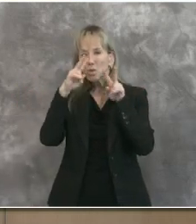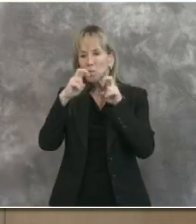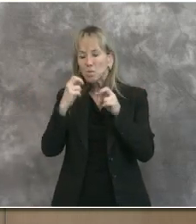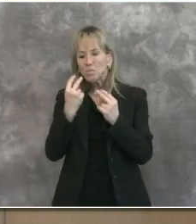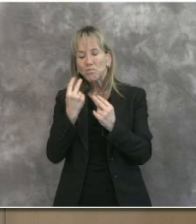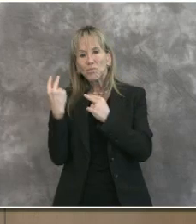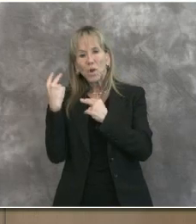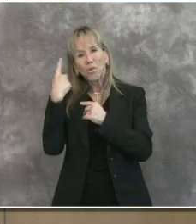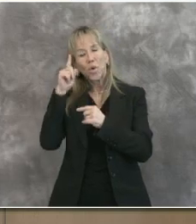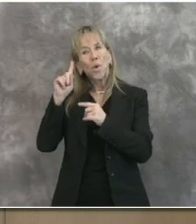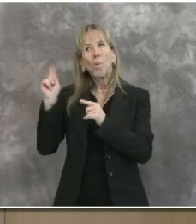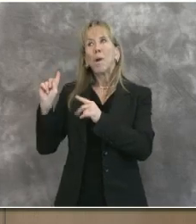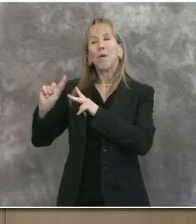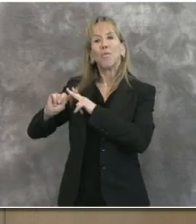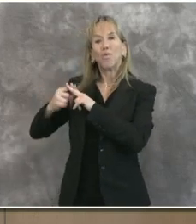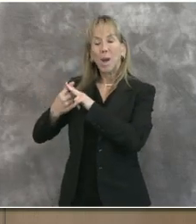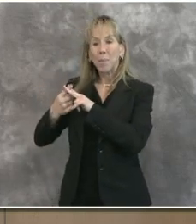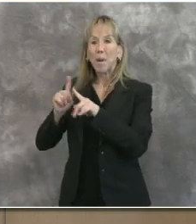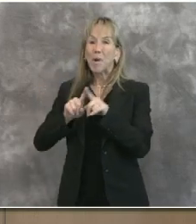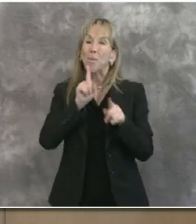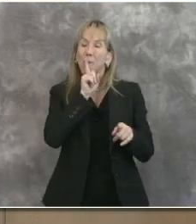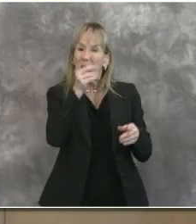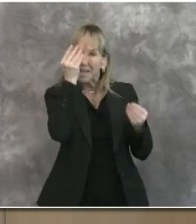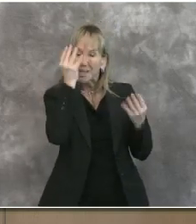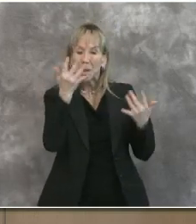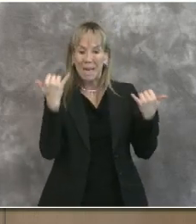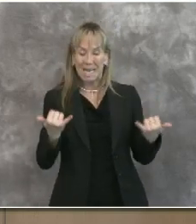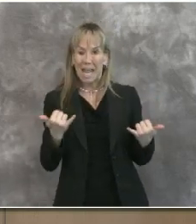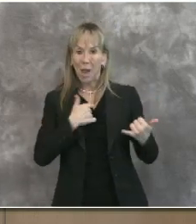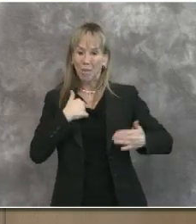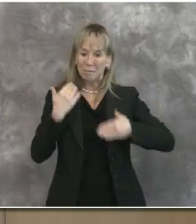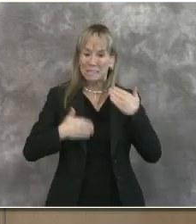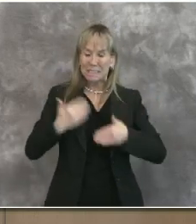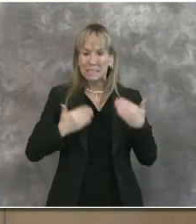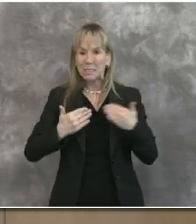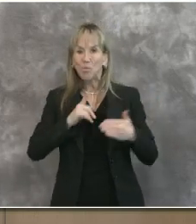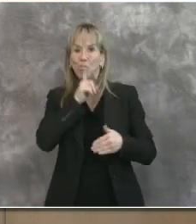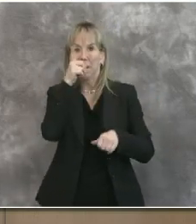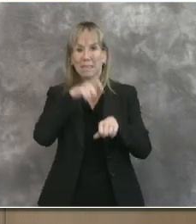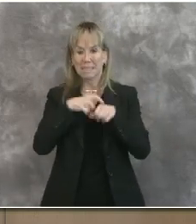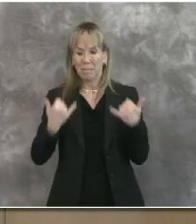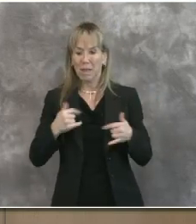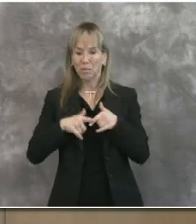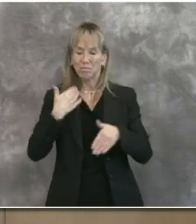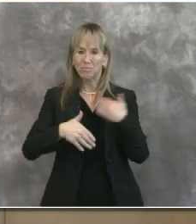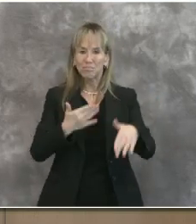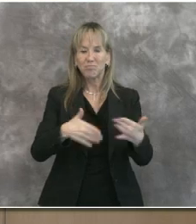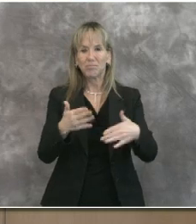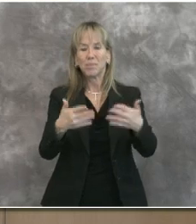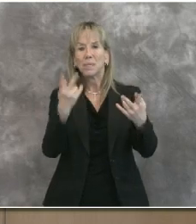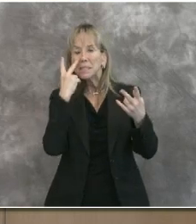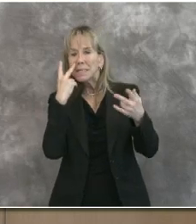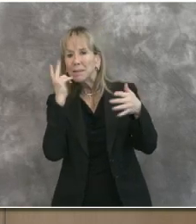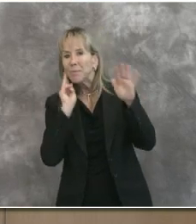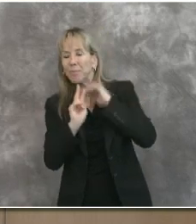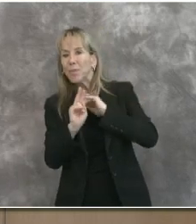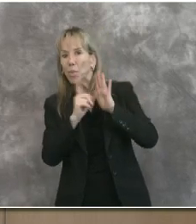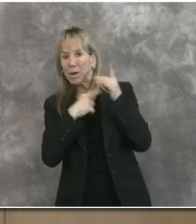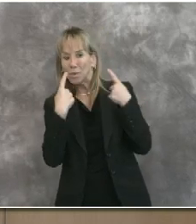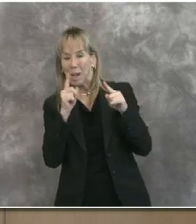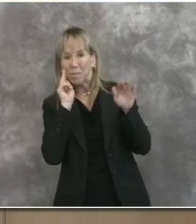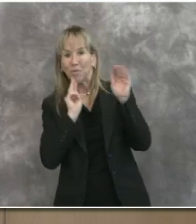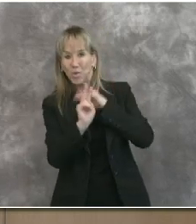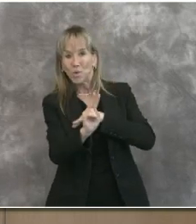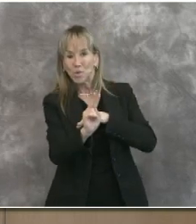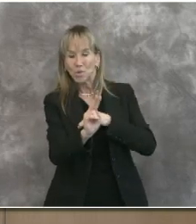but really at this point of the outbreak, we're doing a lot of work in real time to look forward to see what's going to happen in the